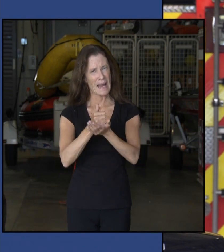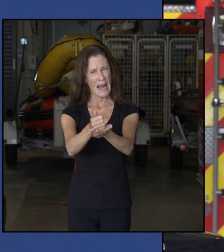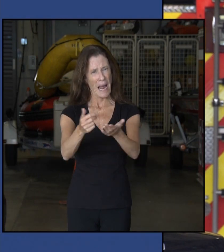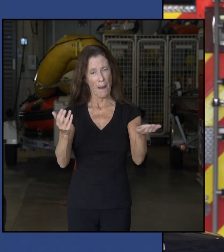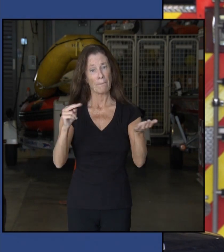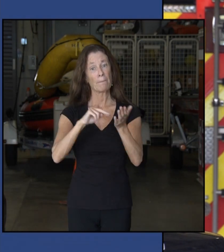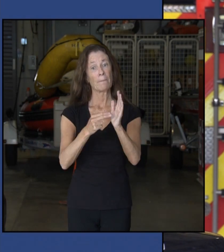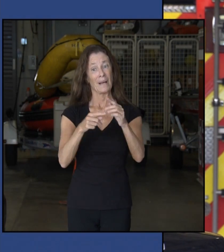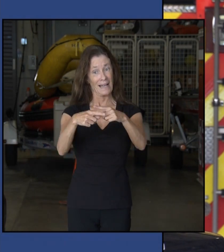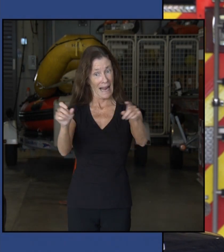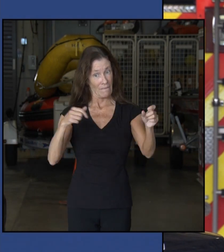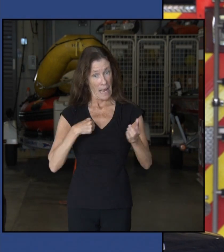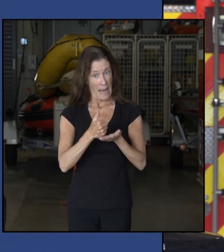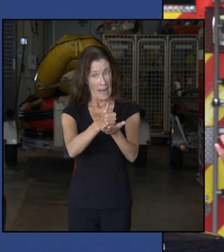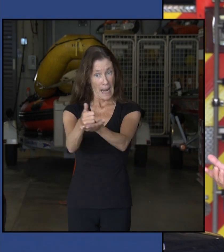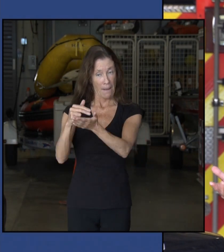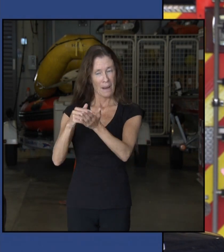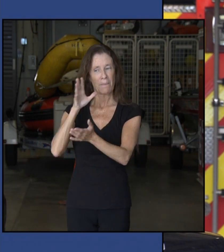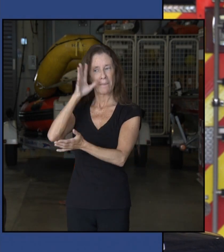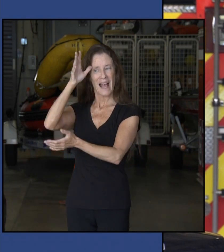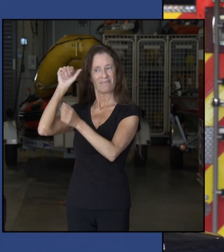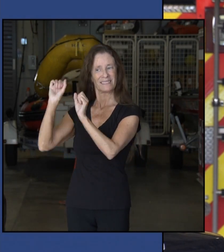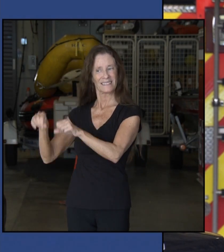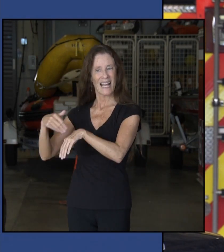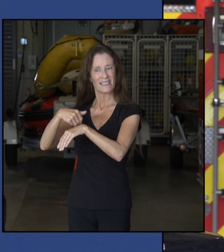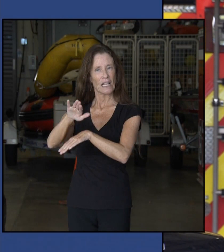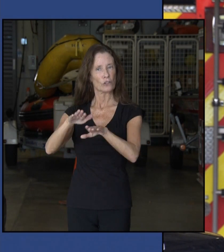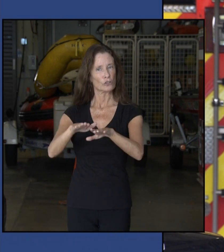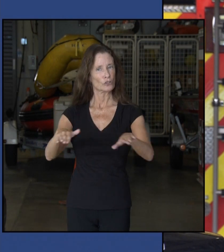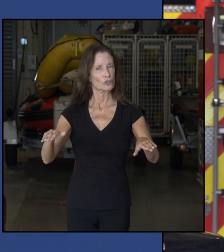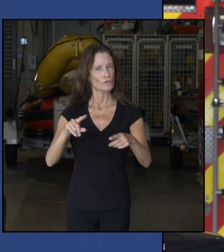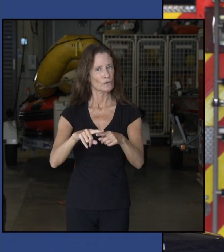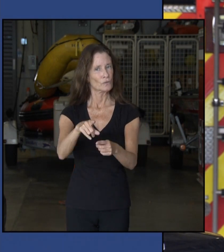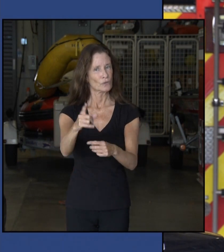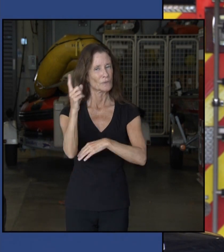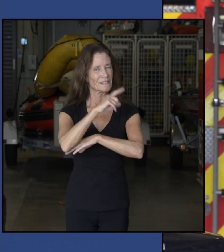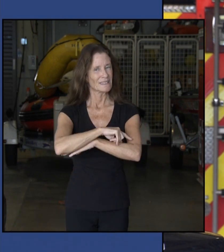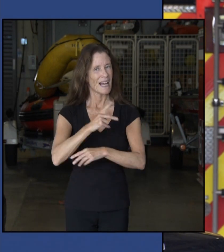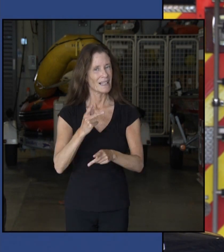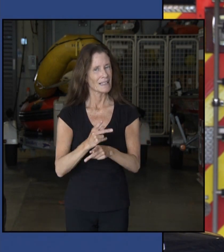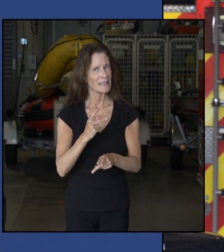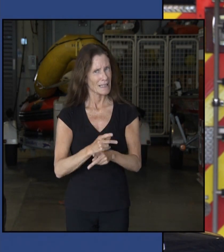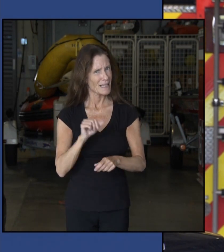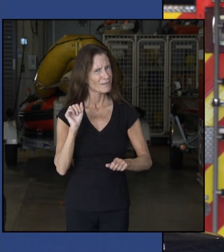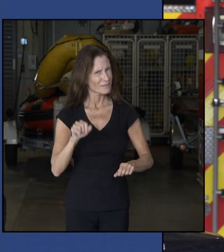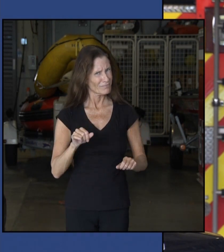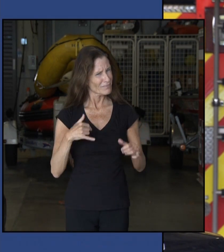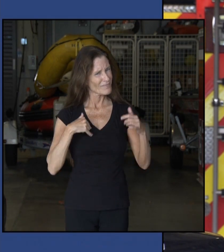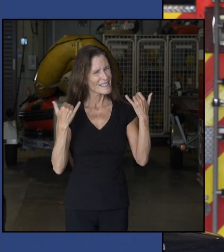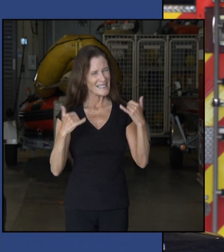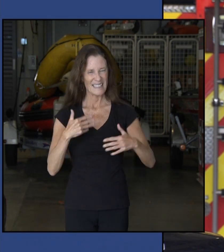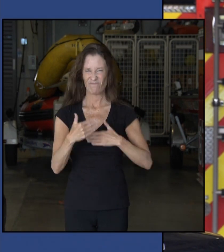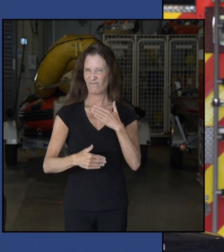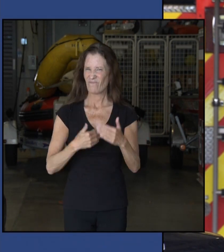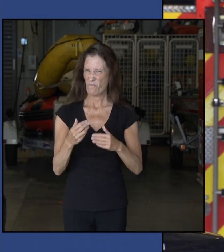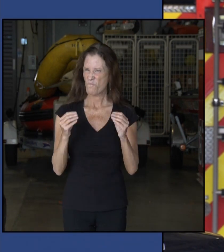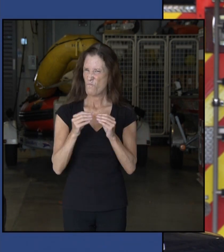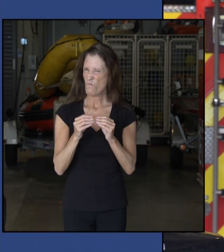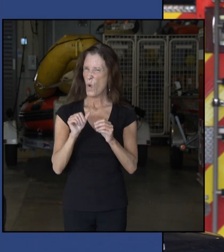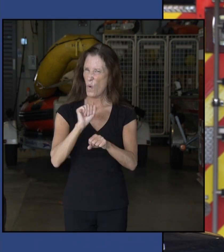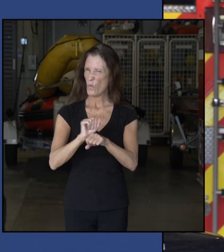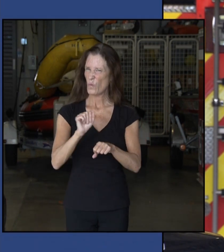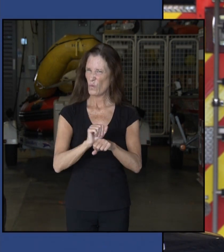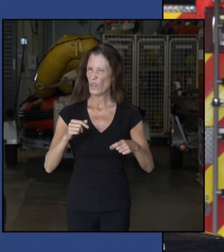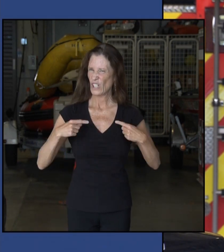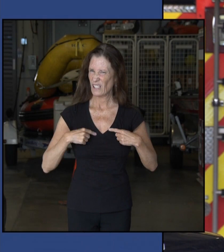work. Is there more to do? Absolutely. So we'll continue to look at that. I think Department of Education is now working with Penn State on a